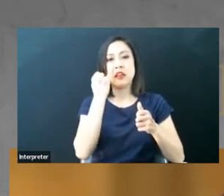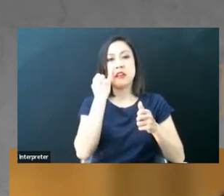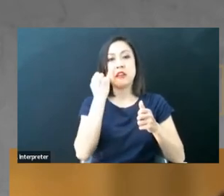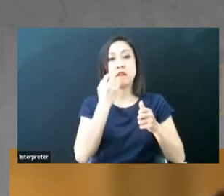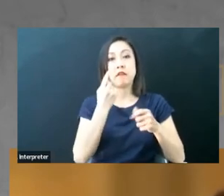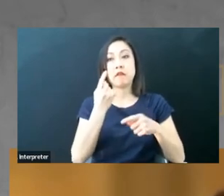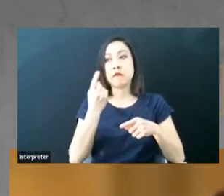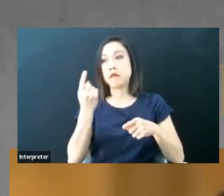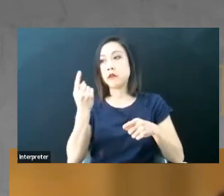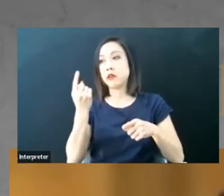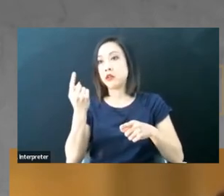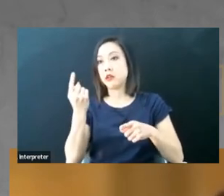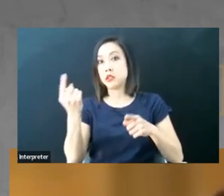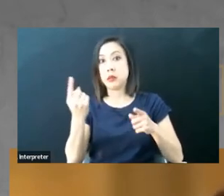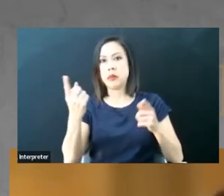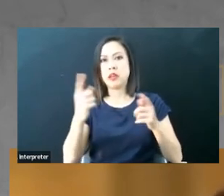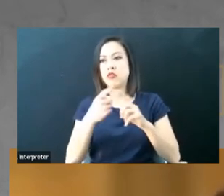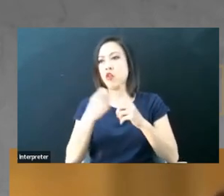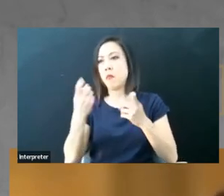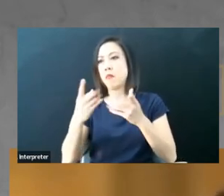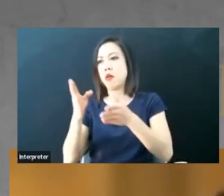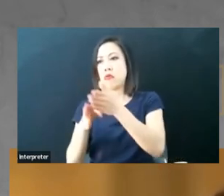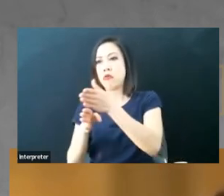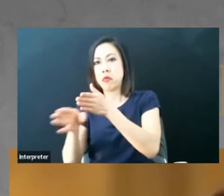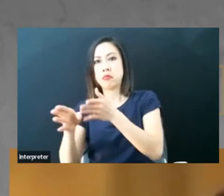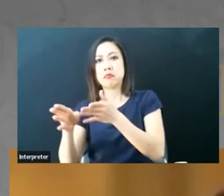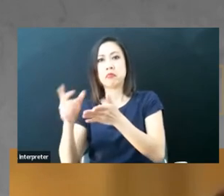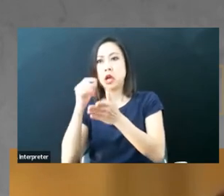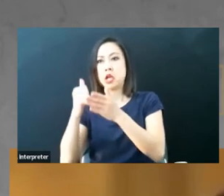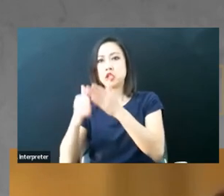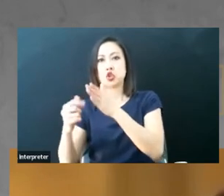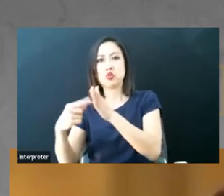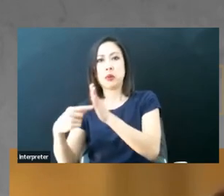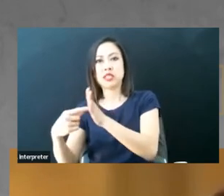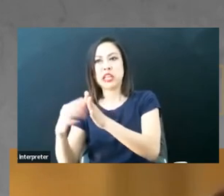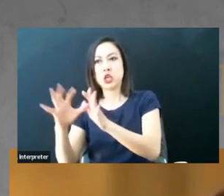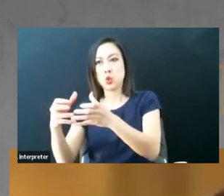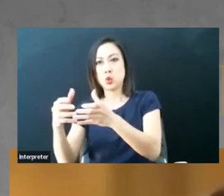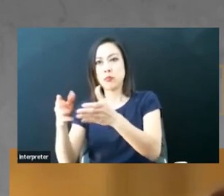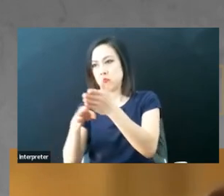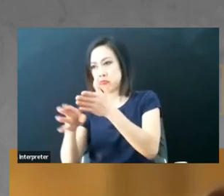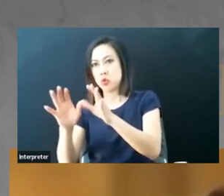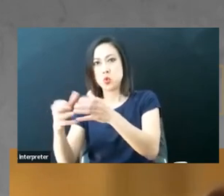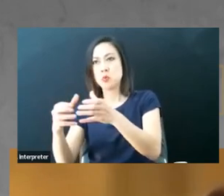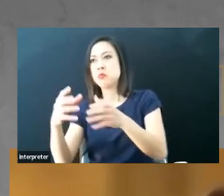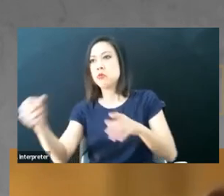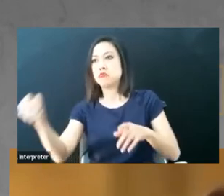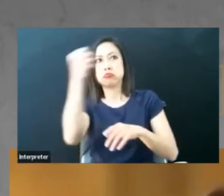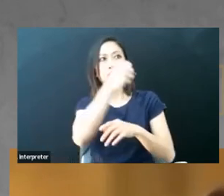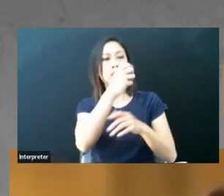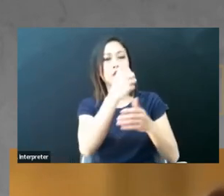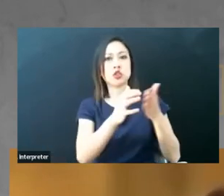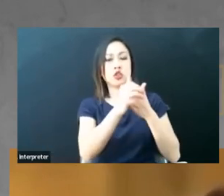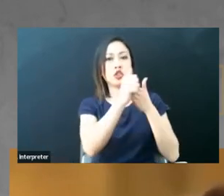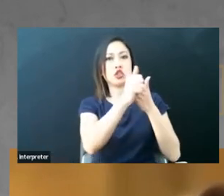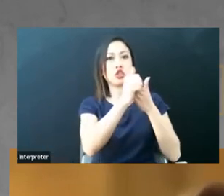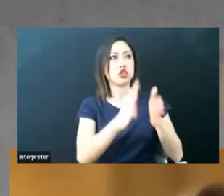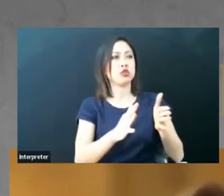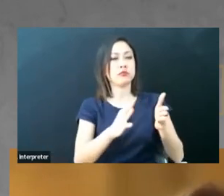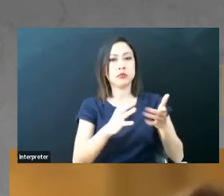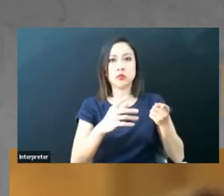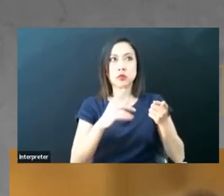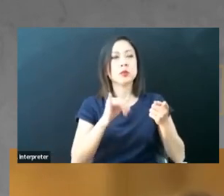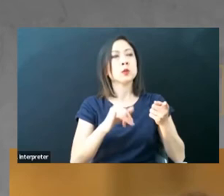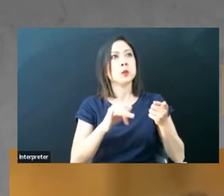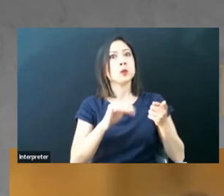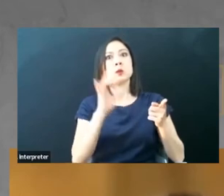group in a leadership position, and the multiplier effect it has for others who say, I can be that person, is profound. There's one thing I